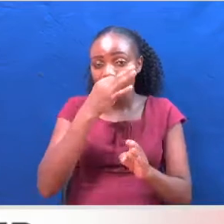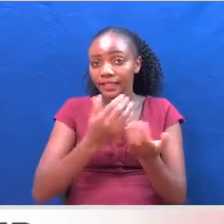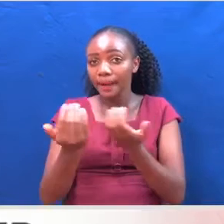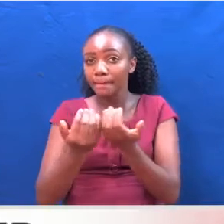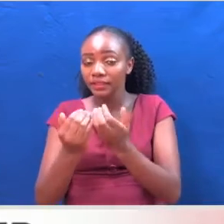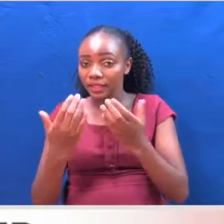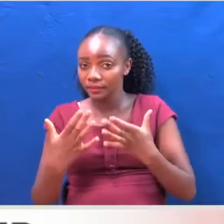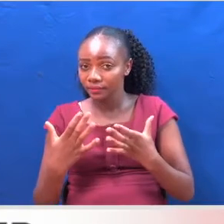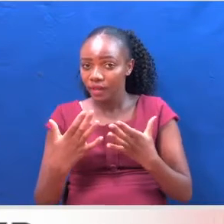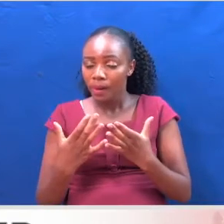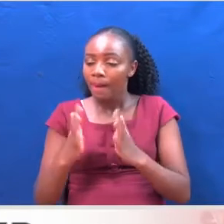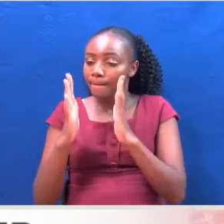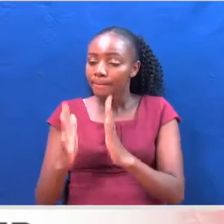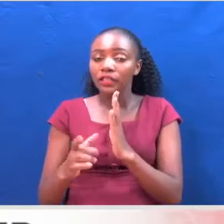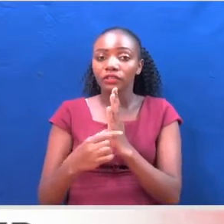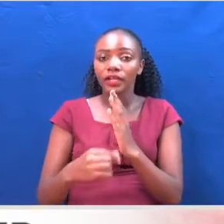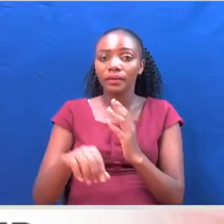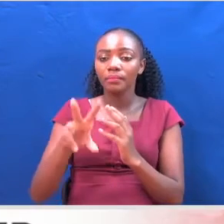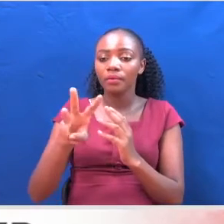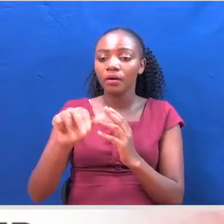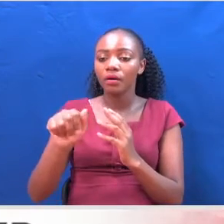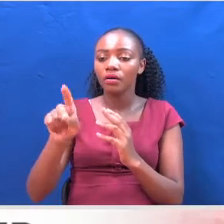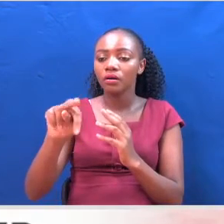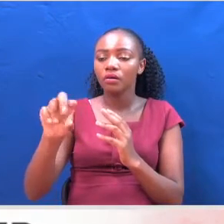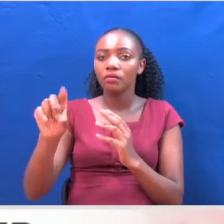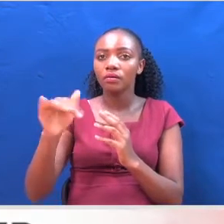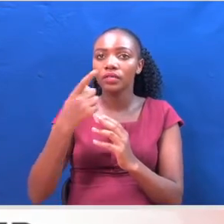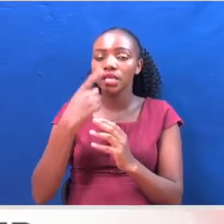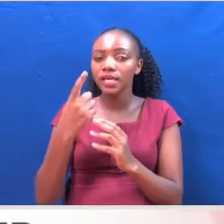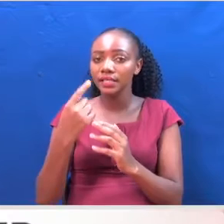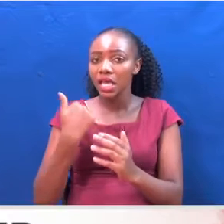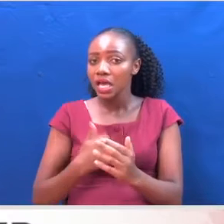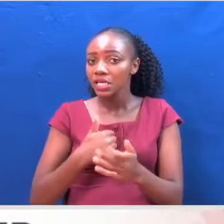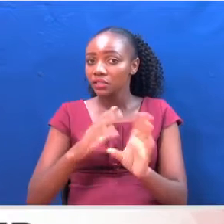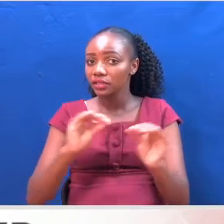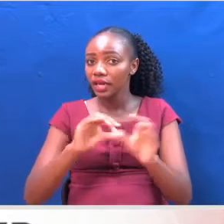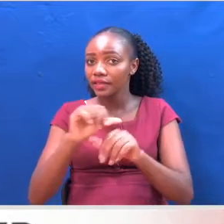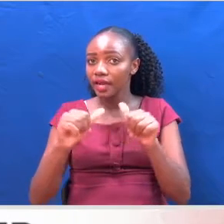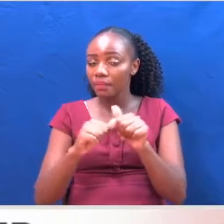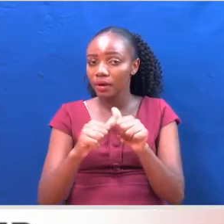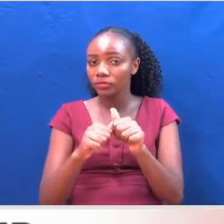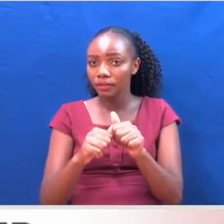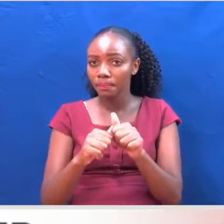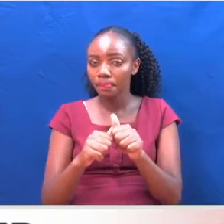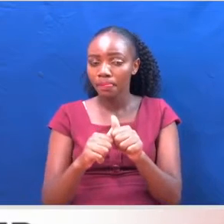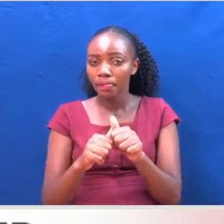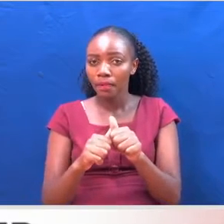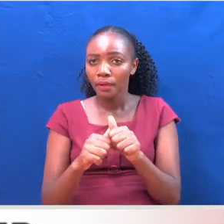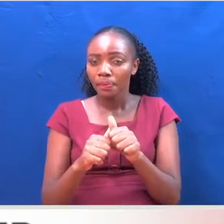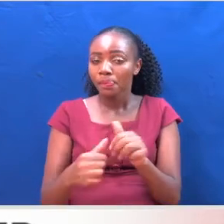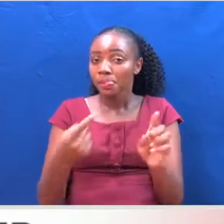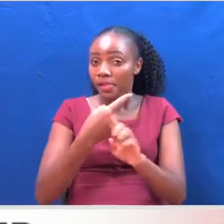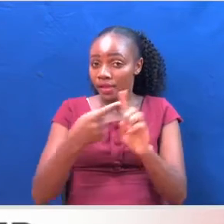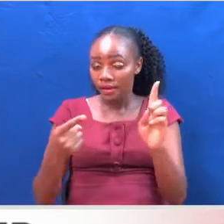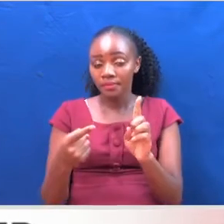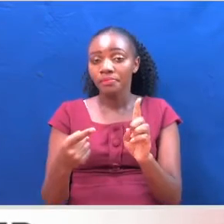Tycoon Stephen Wangondu Kinini has denied charges of orchestrating the financing of his son's